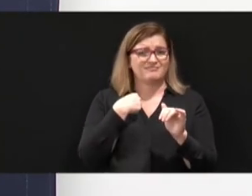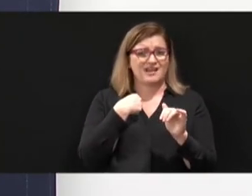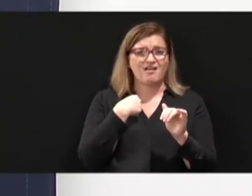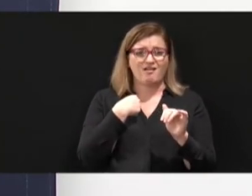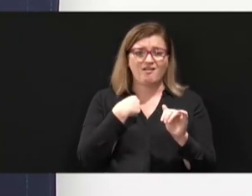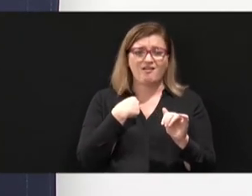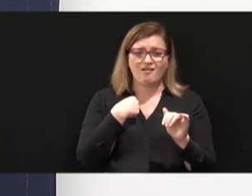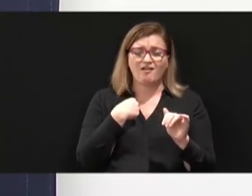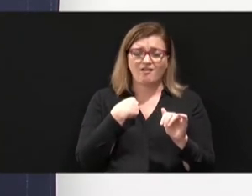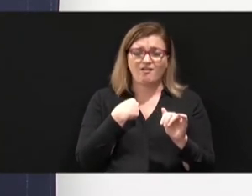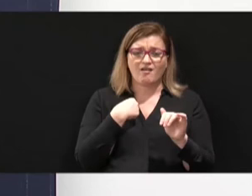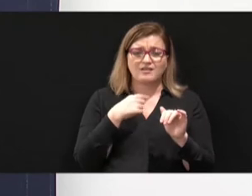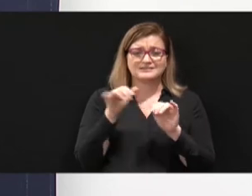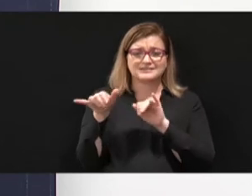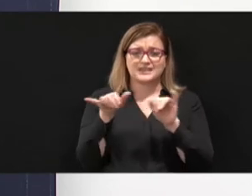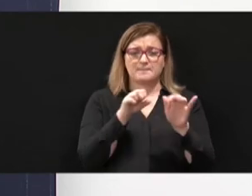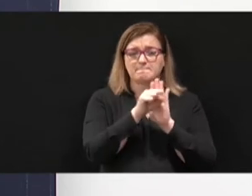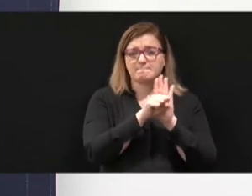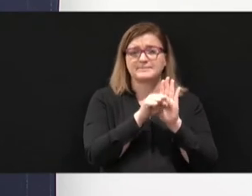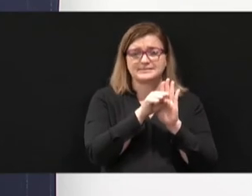sample